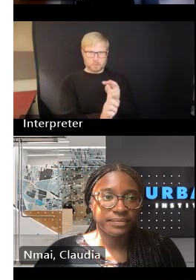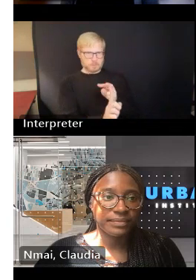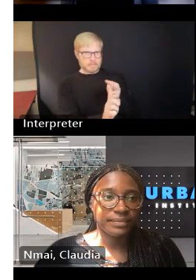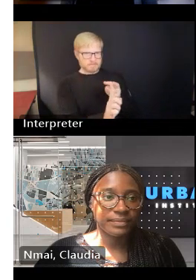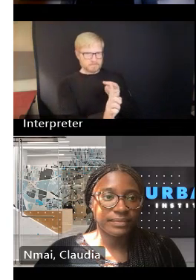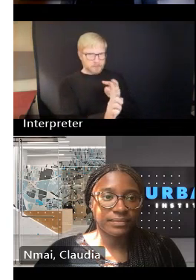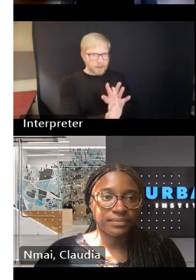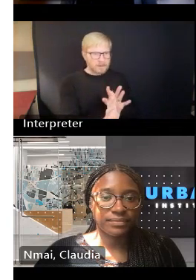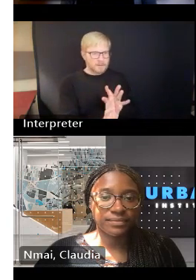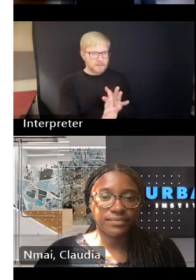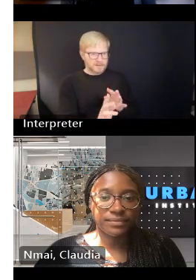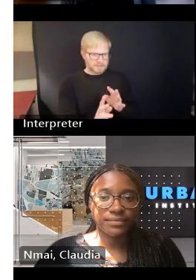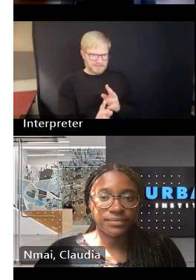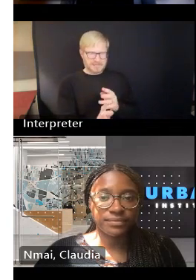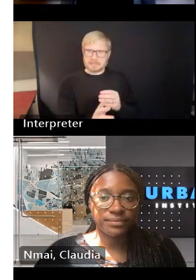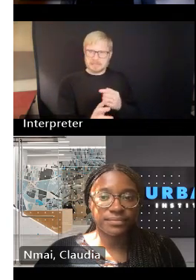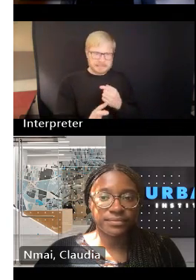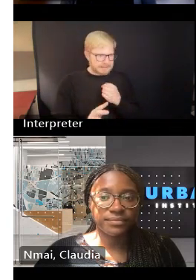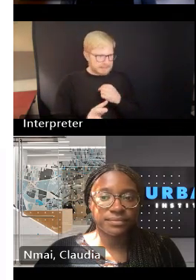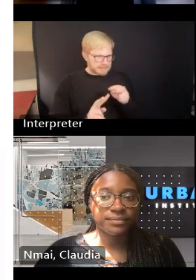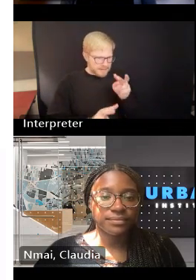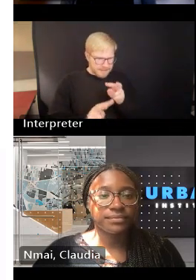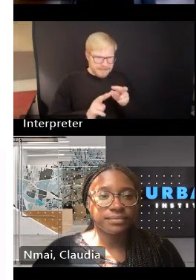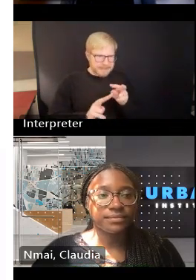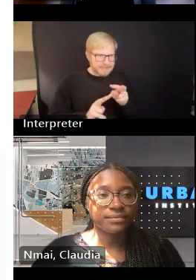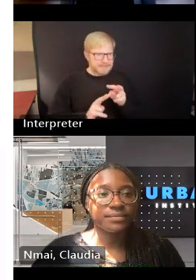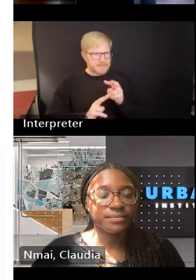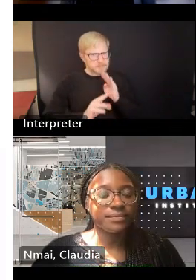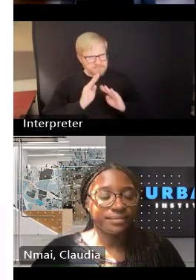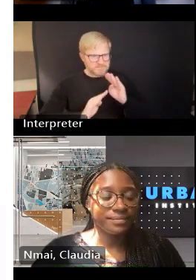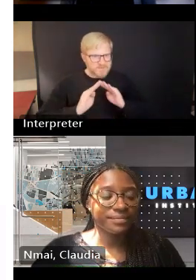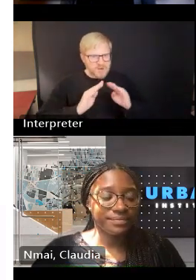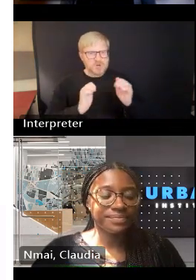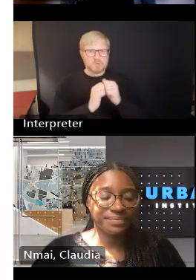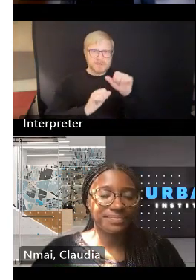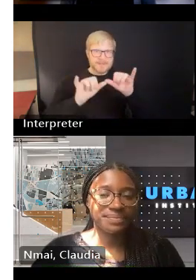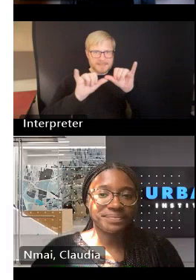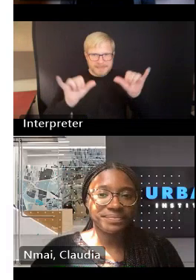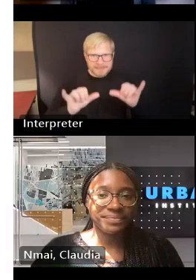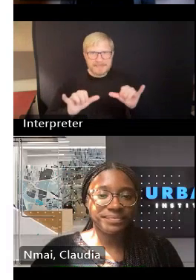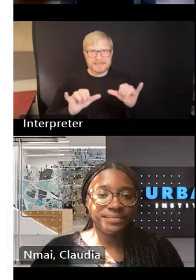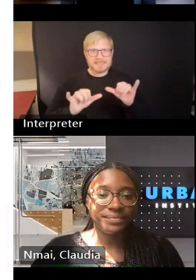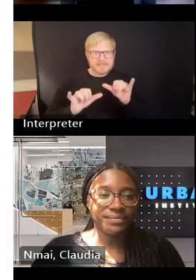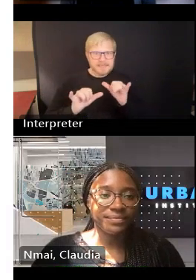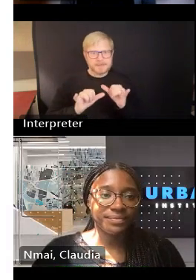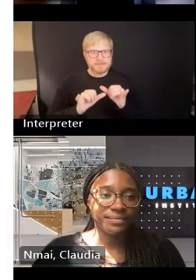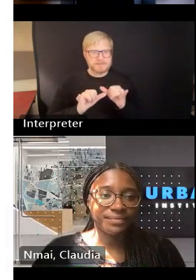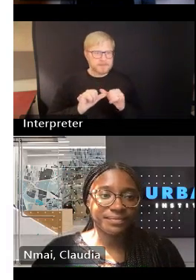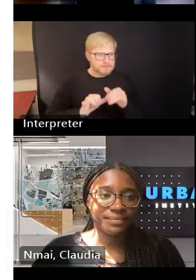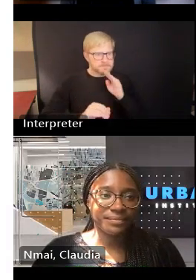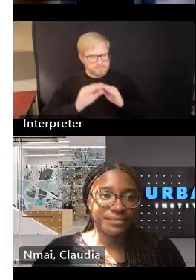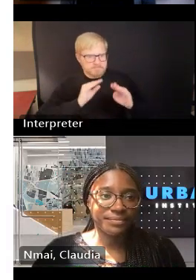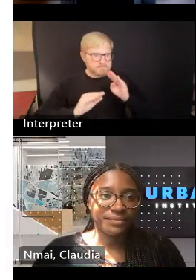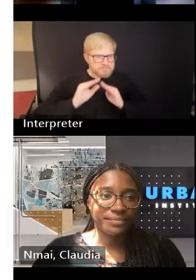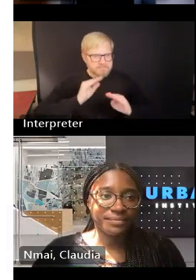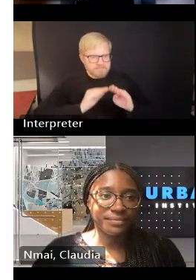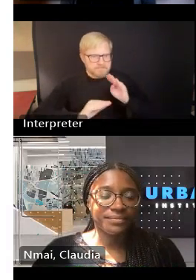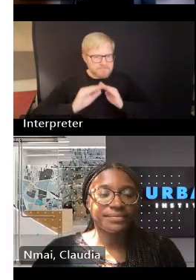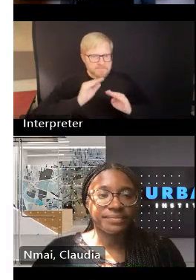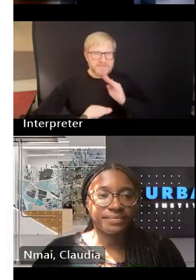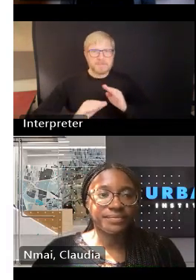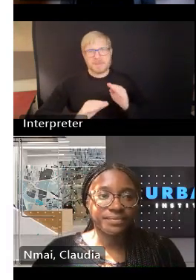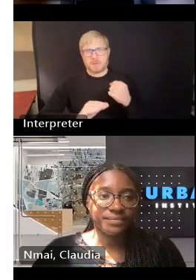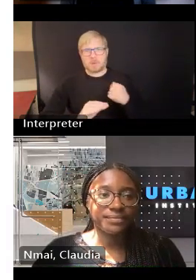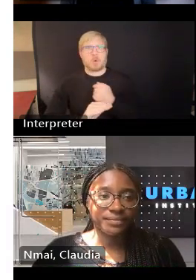especially when you become really frustrated with systems responses, there is a slippery slope where you start to over-romanticize community